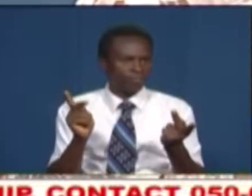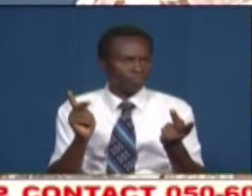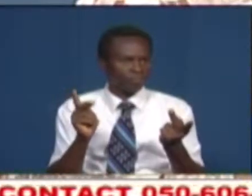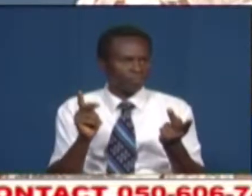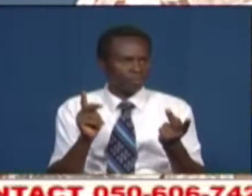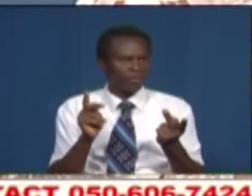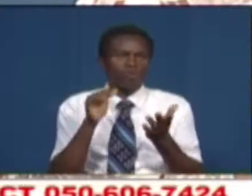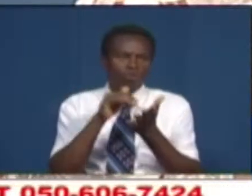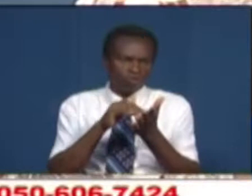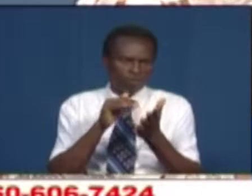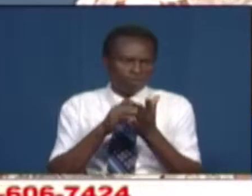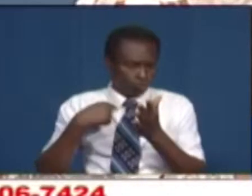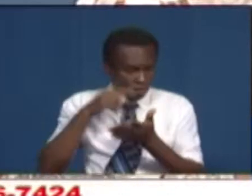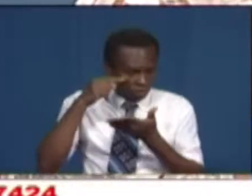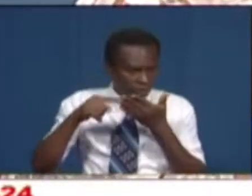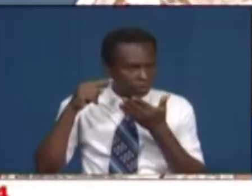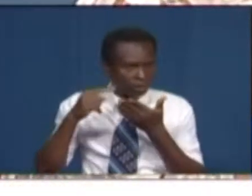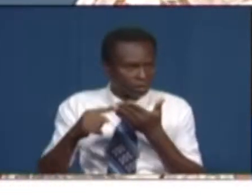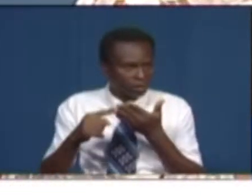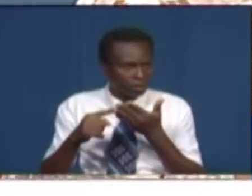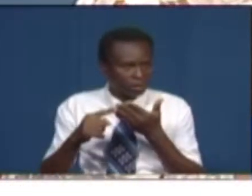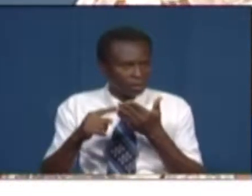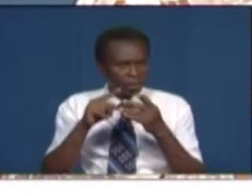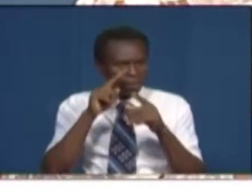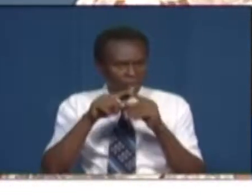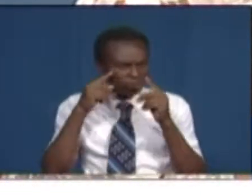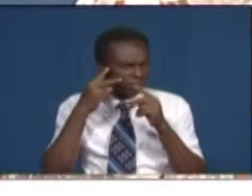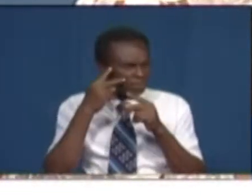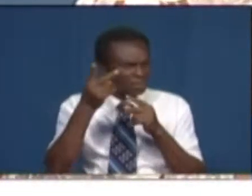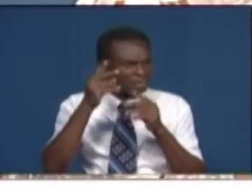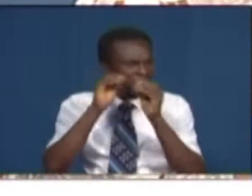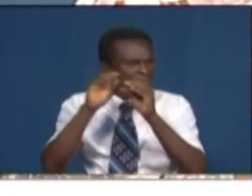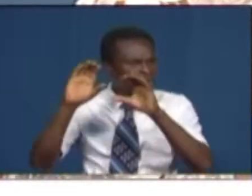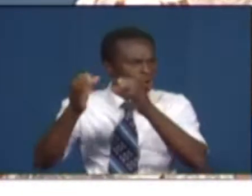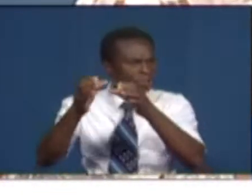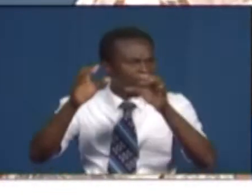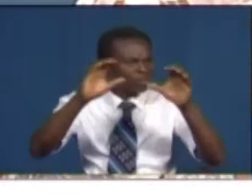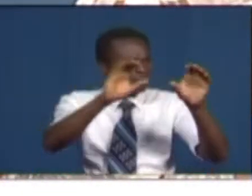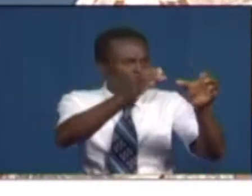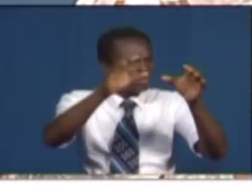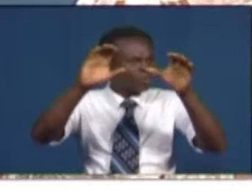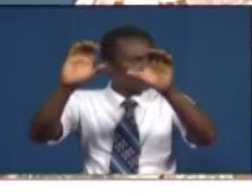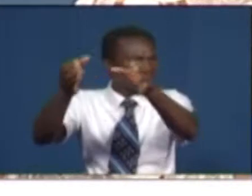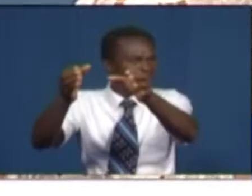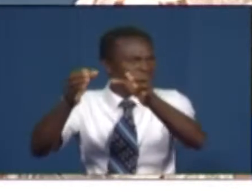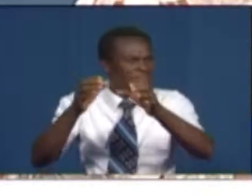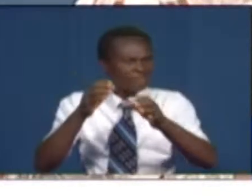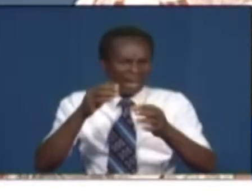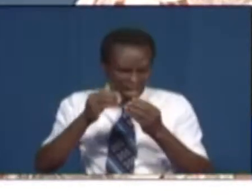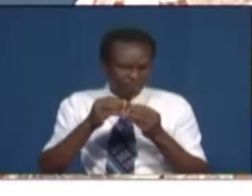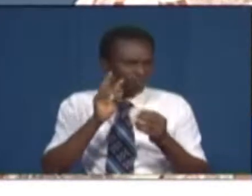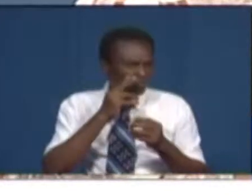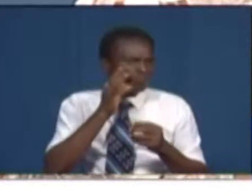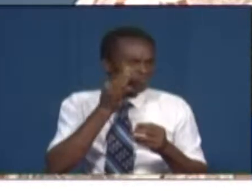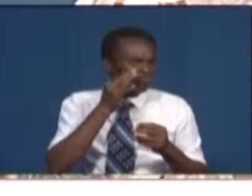And then most of these things are there. But then when you look at the communities where we are, or we go from, most of these things are there.